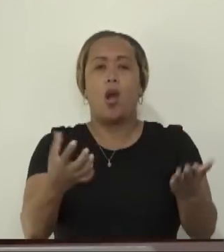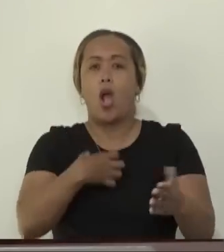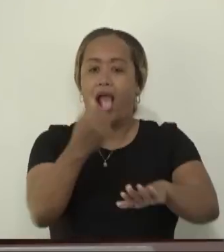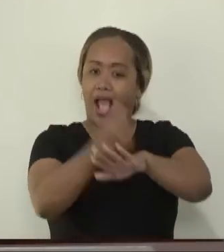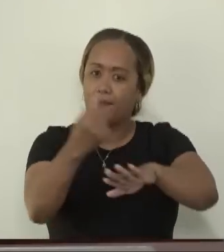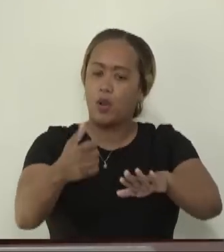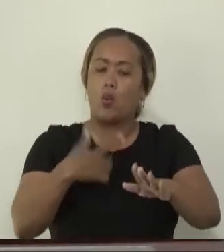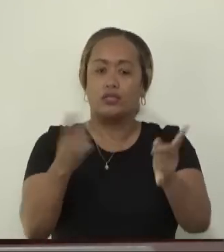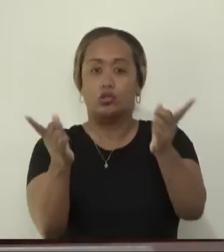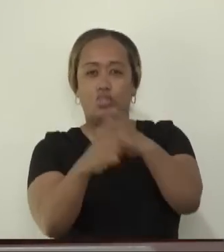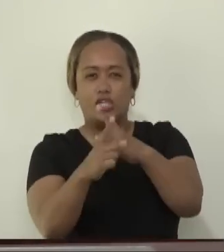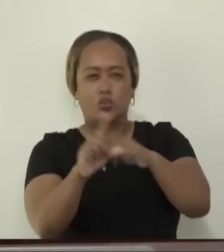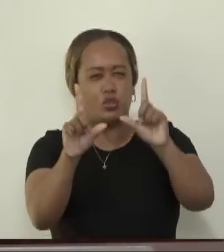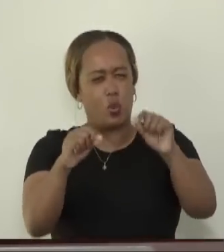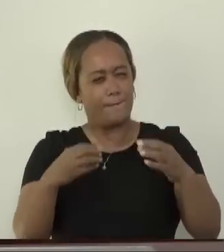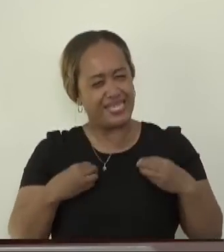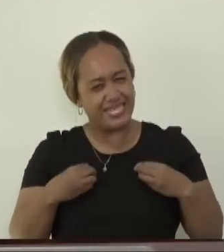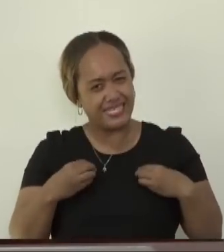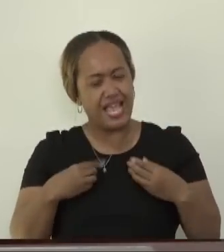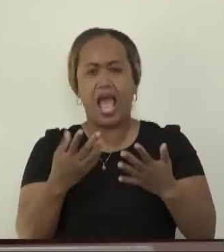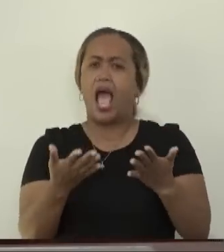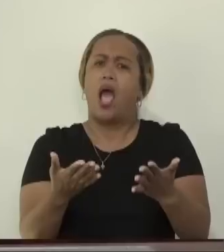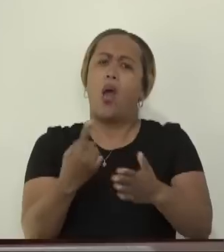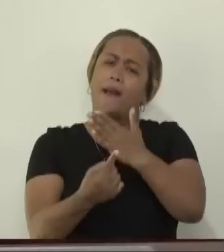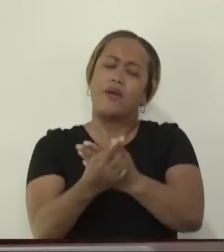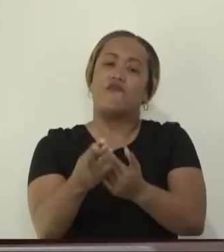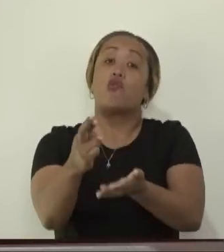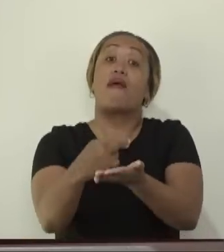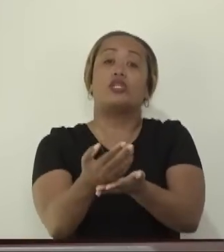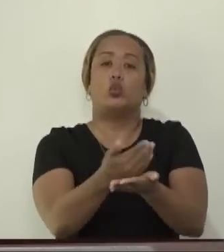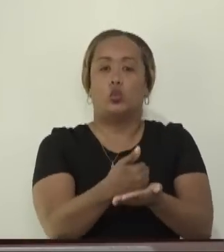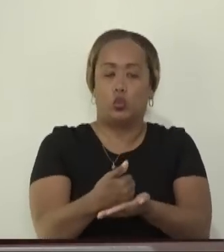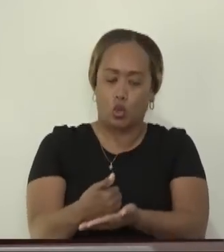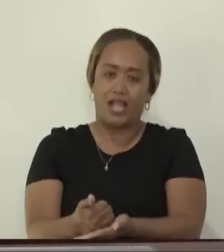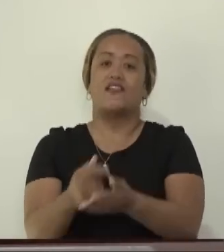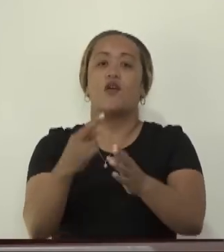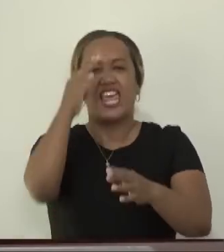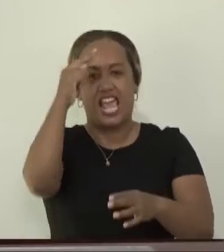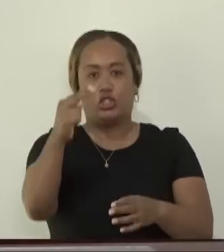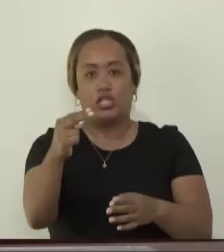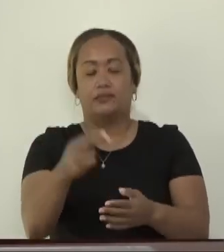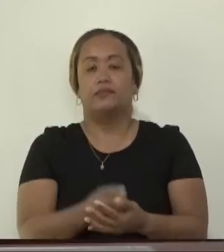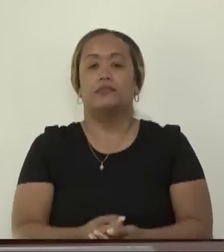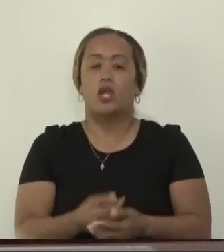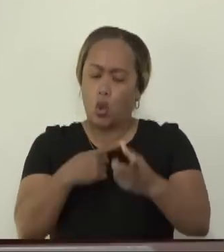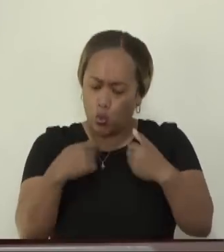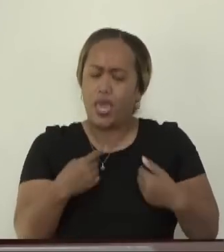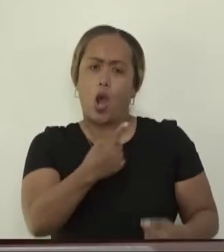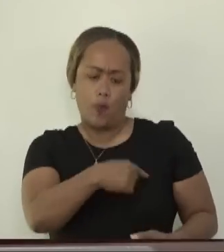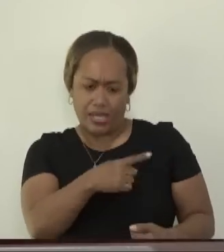also changing the way we do business with regard to revenue collection for the nation. We are